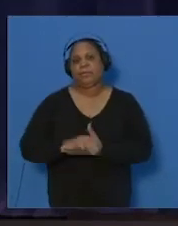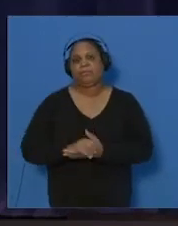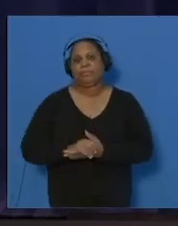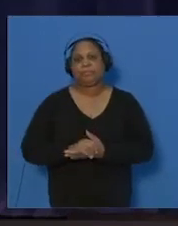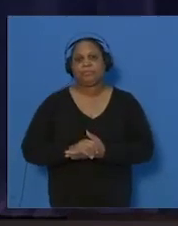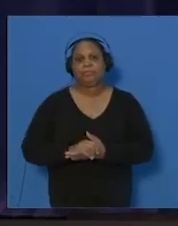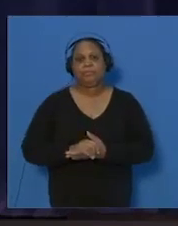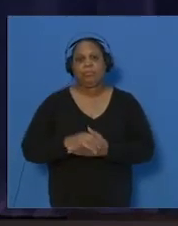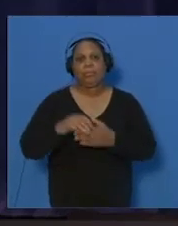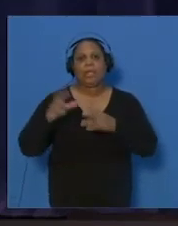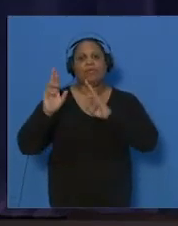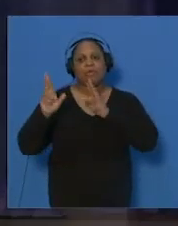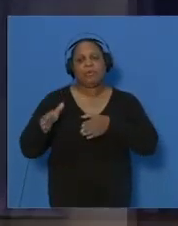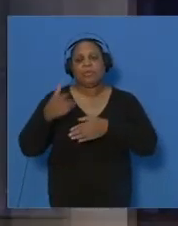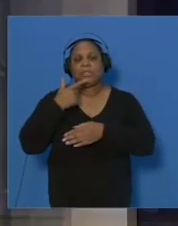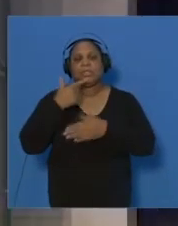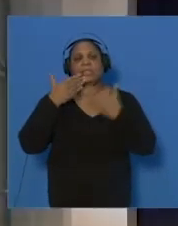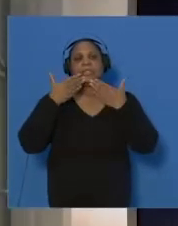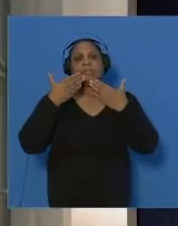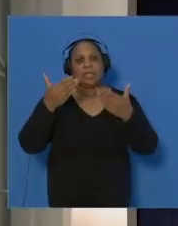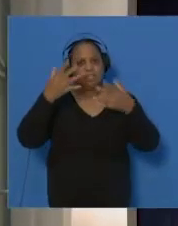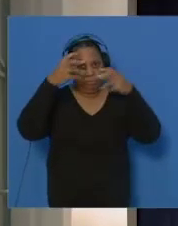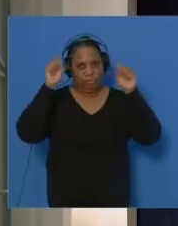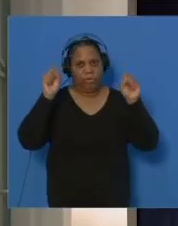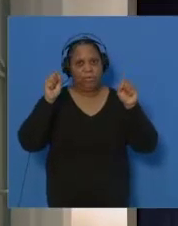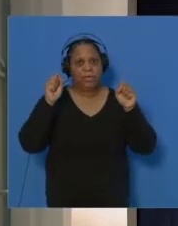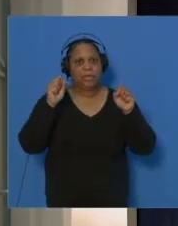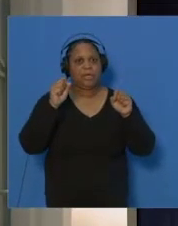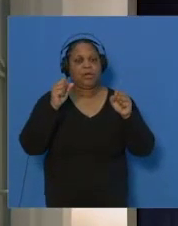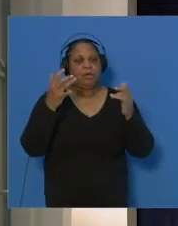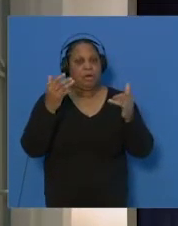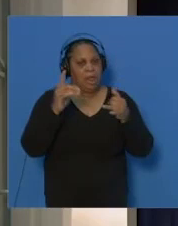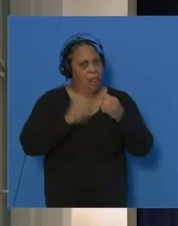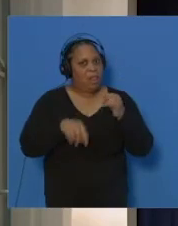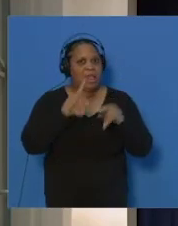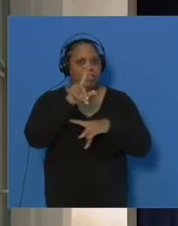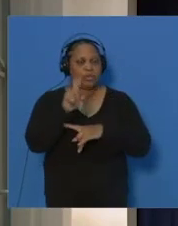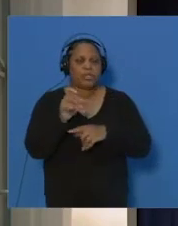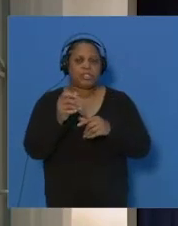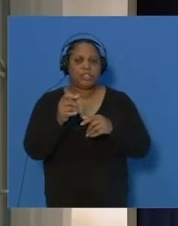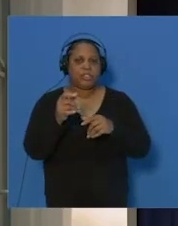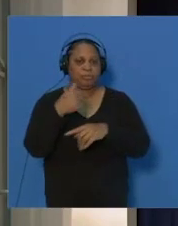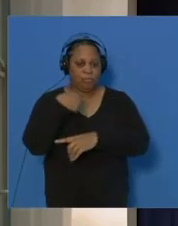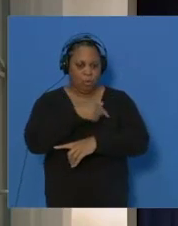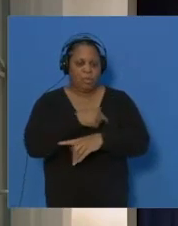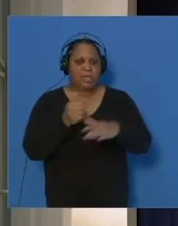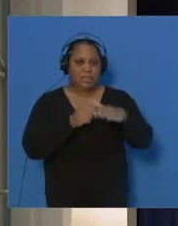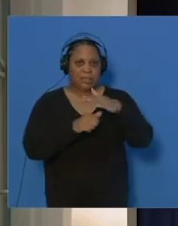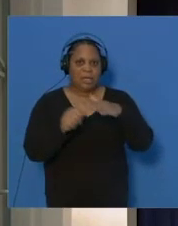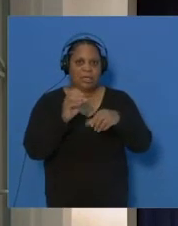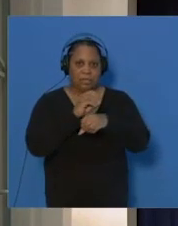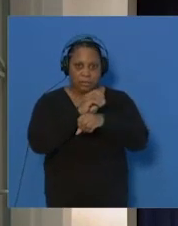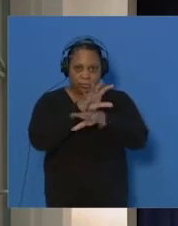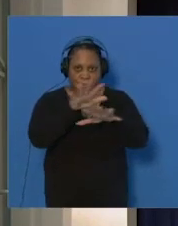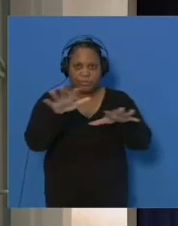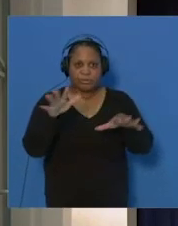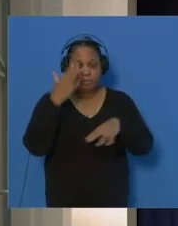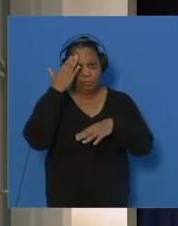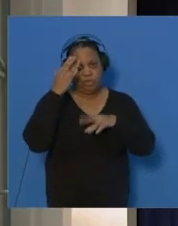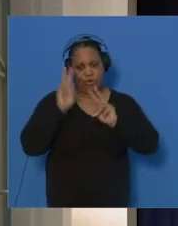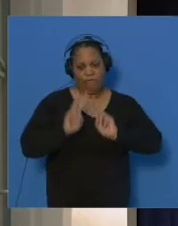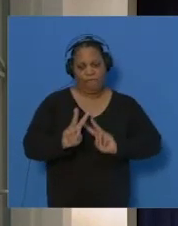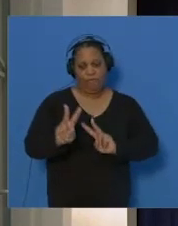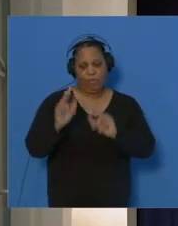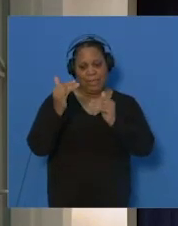you. Premier, my last question. With Bermuda under the COVID-19 epidemic, as we know, funerals have been